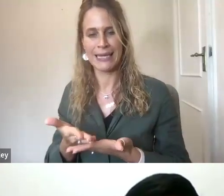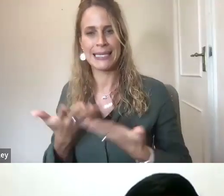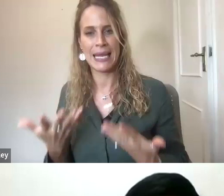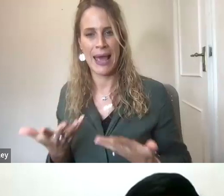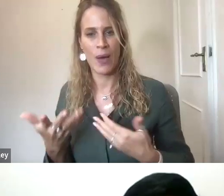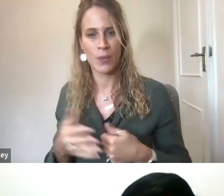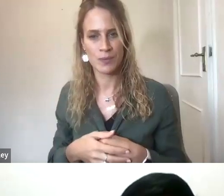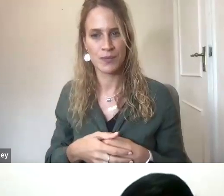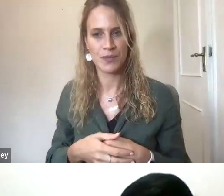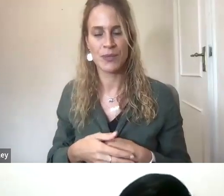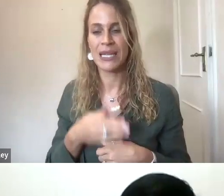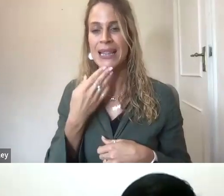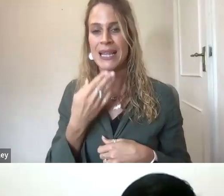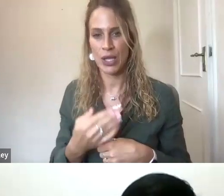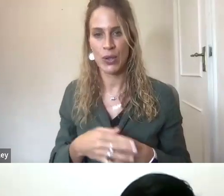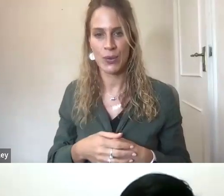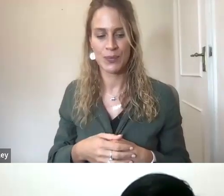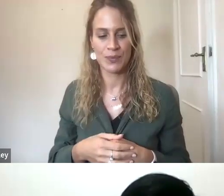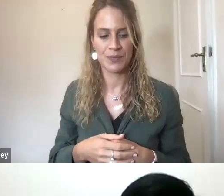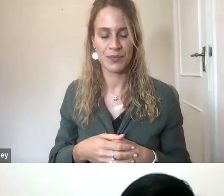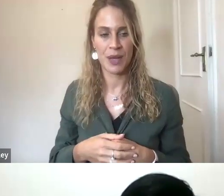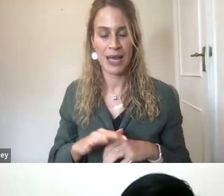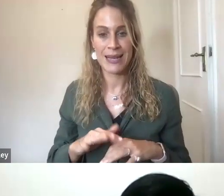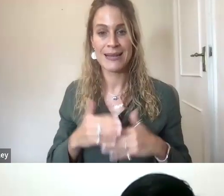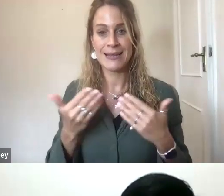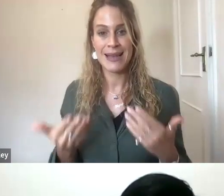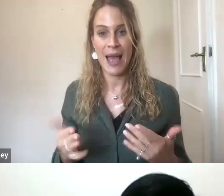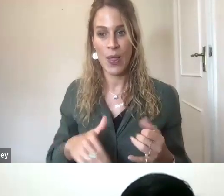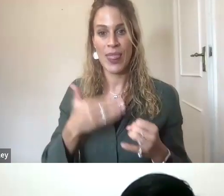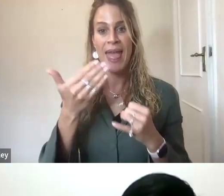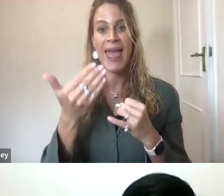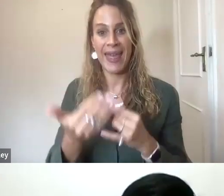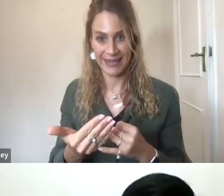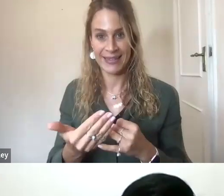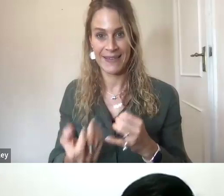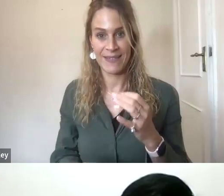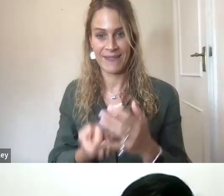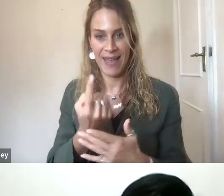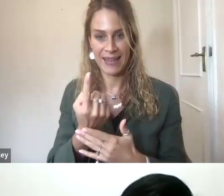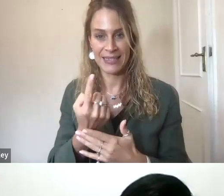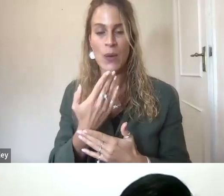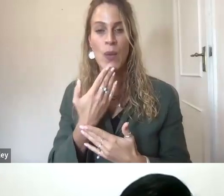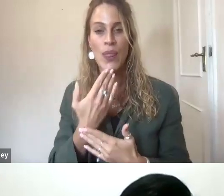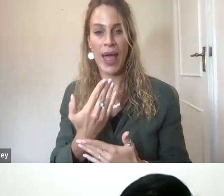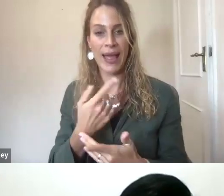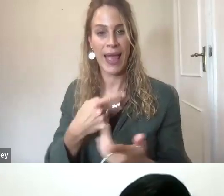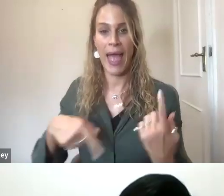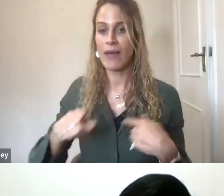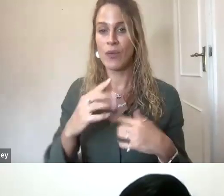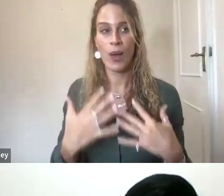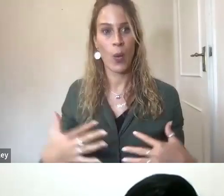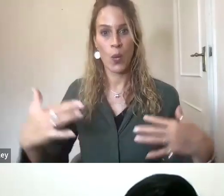Great, thank you. We're coming to the end of our event now. I'd like to thank everyone in the